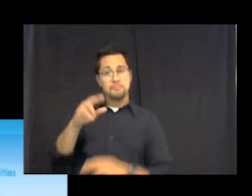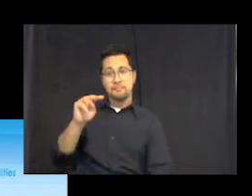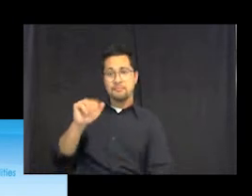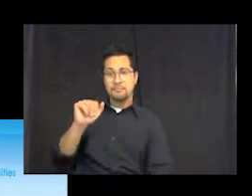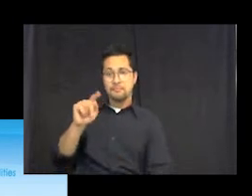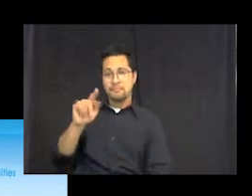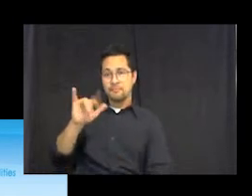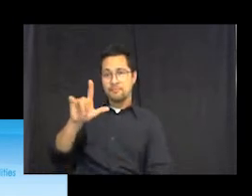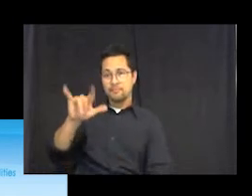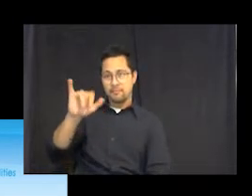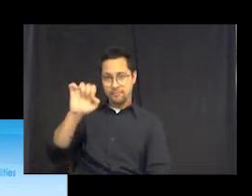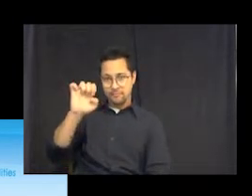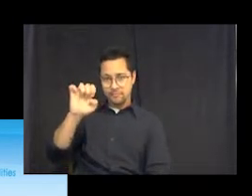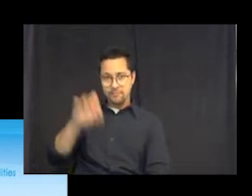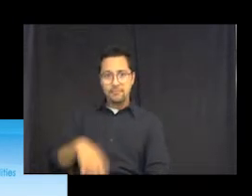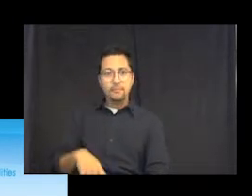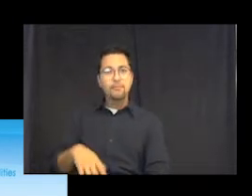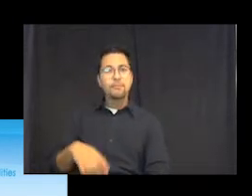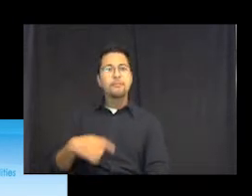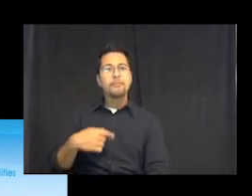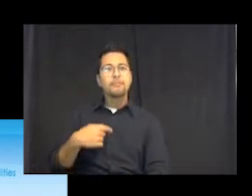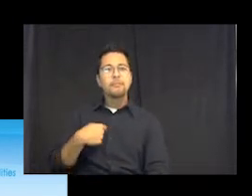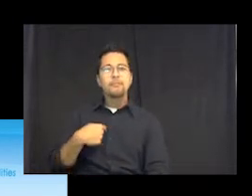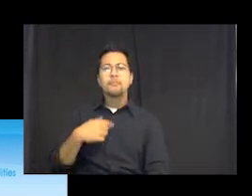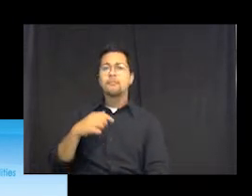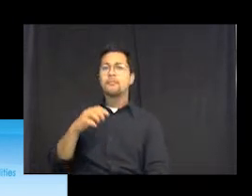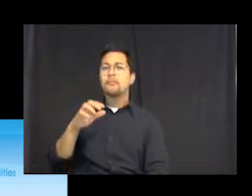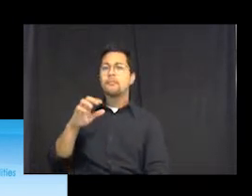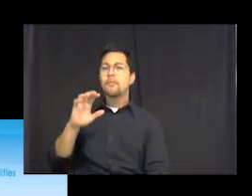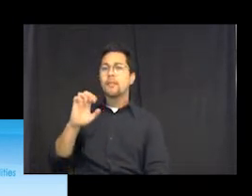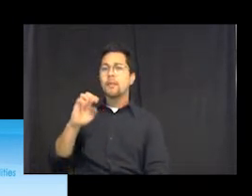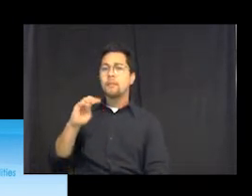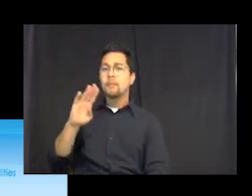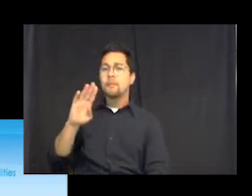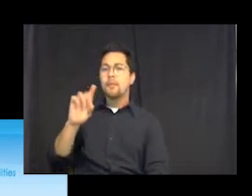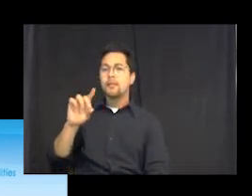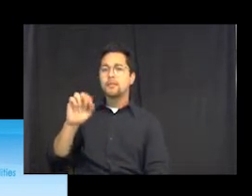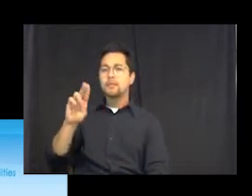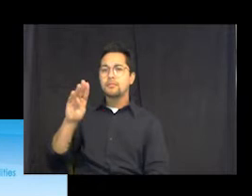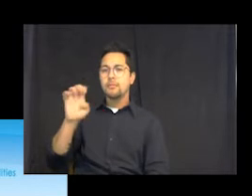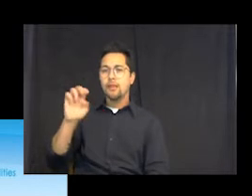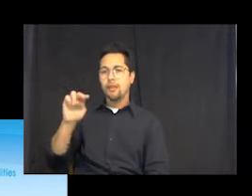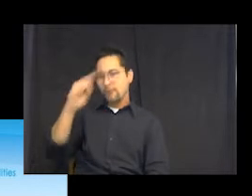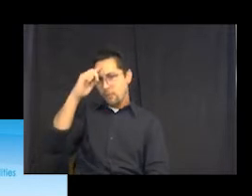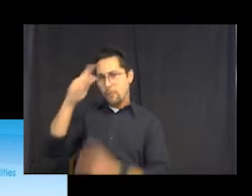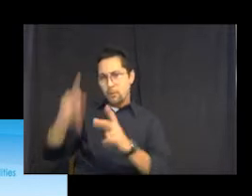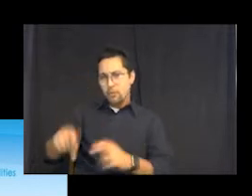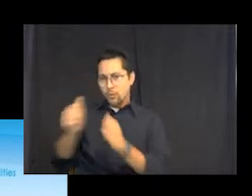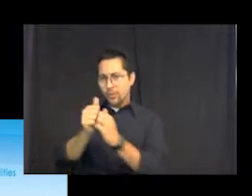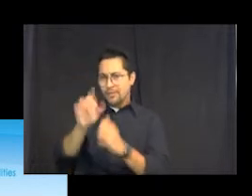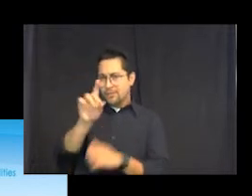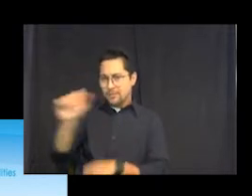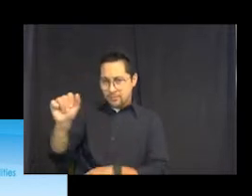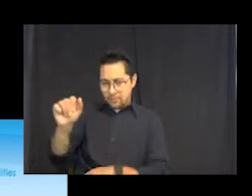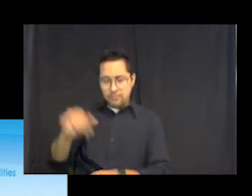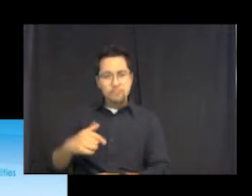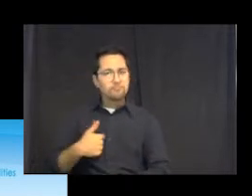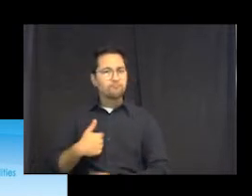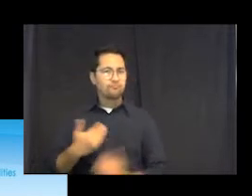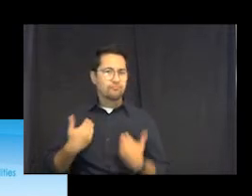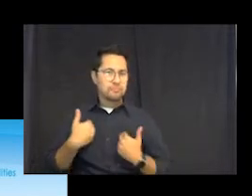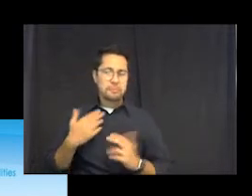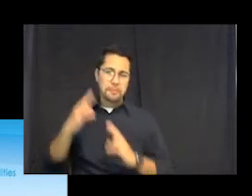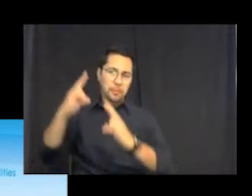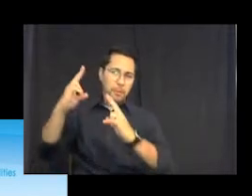Natalie Jean, and I am the Ombudsman for the Agency for Persons with Disabilities, and I have the